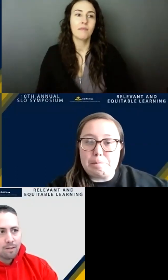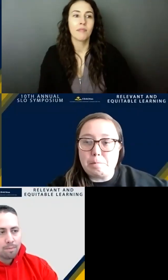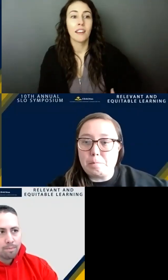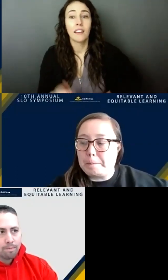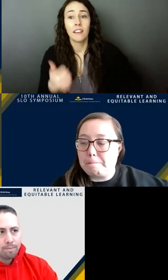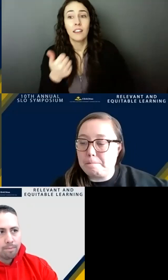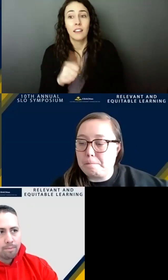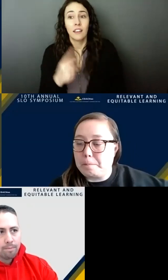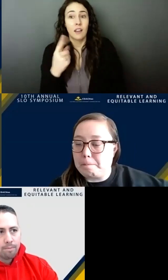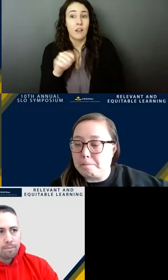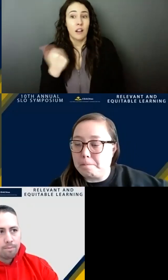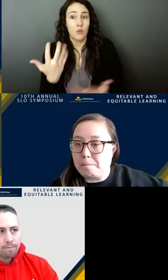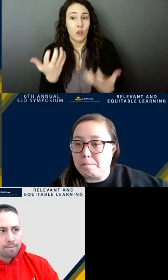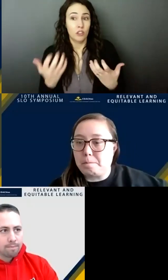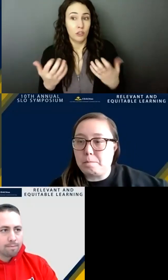elaborate?